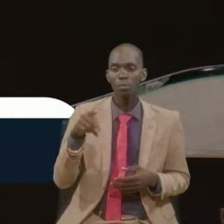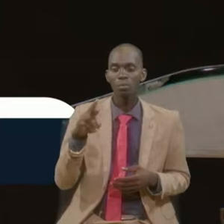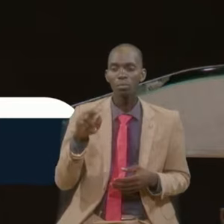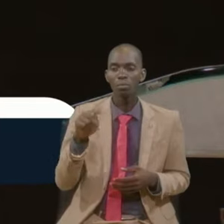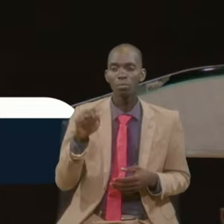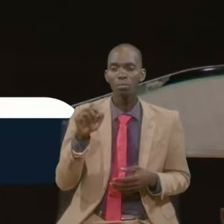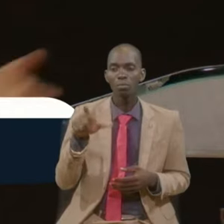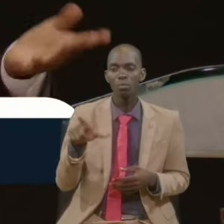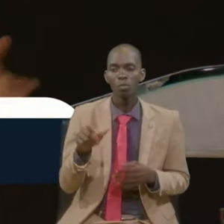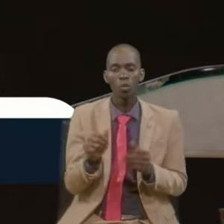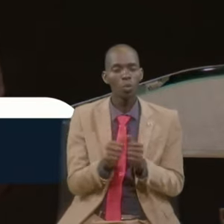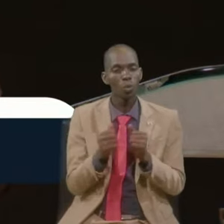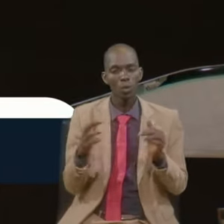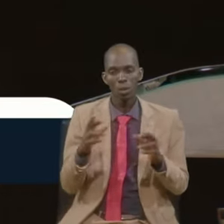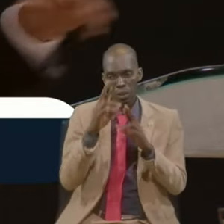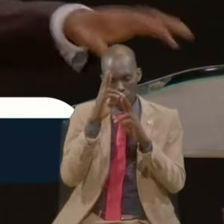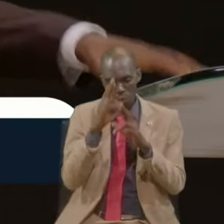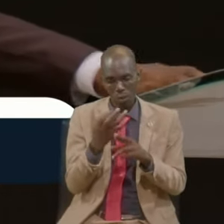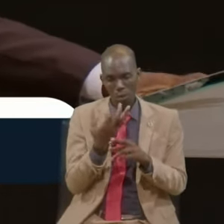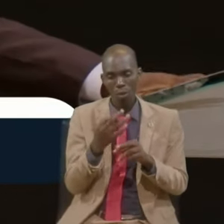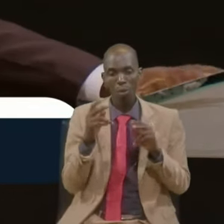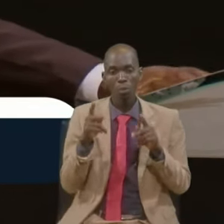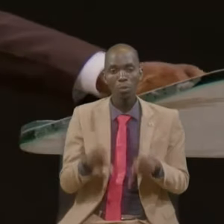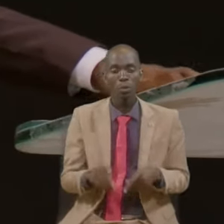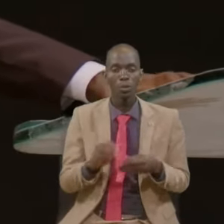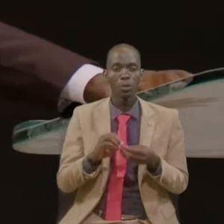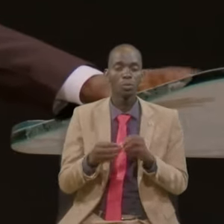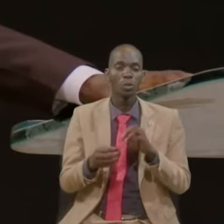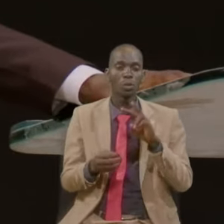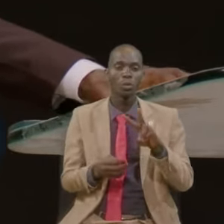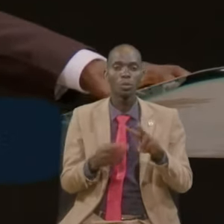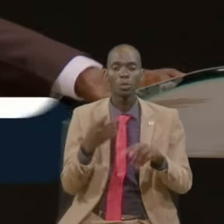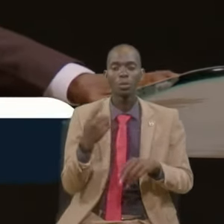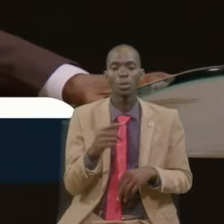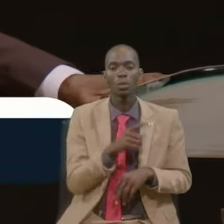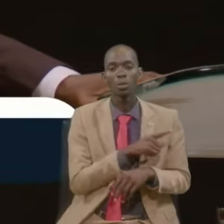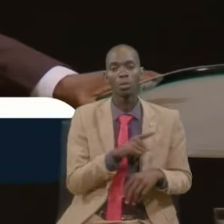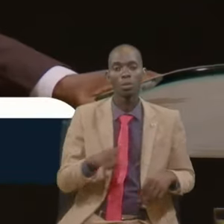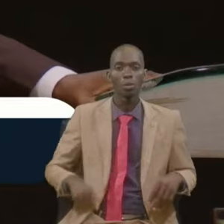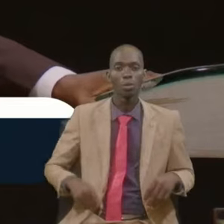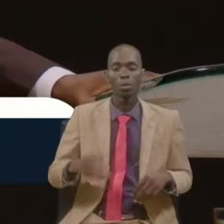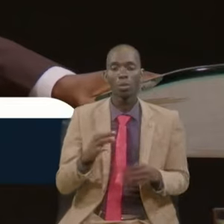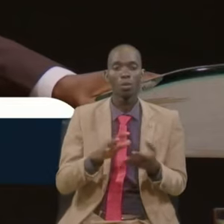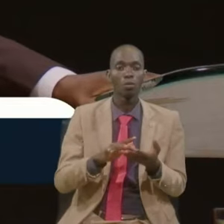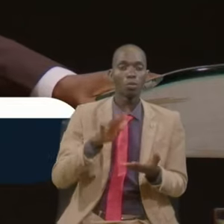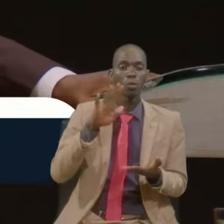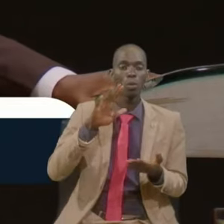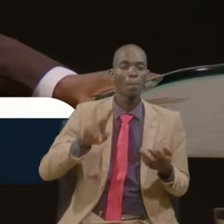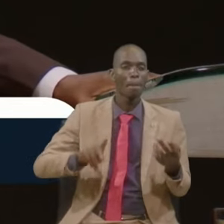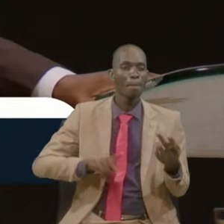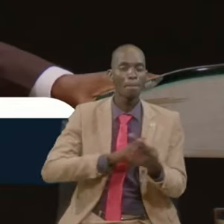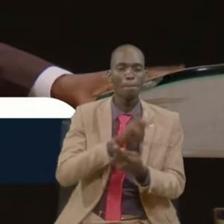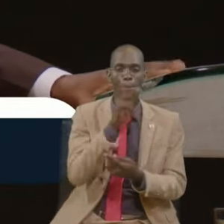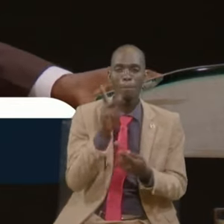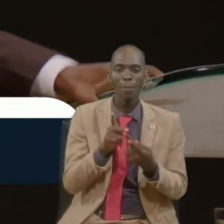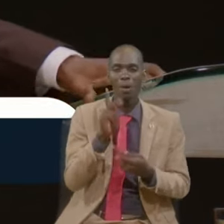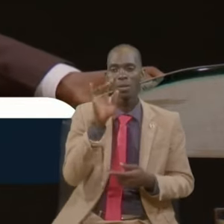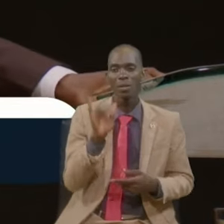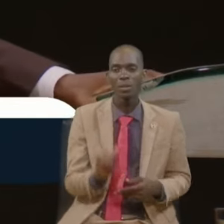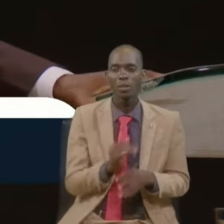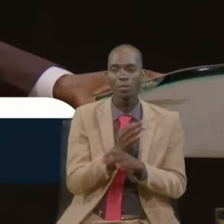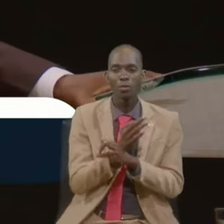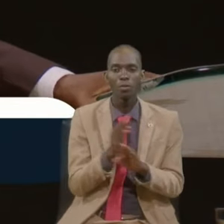respect of persons. Number two, the Lord of glory, perfectly free